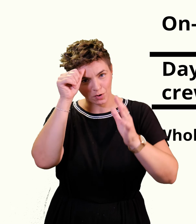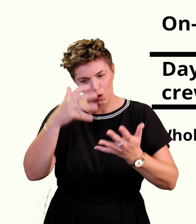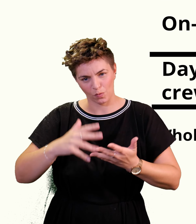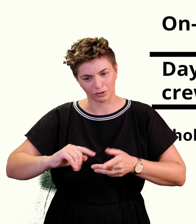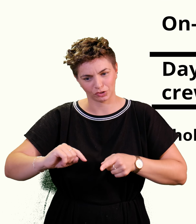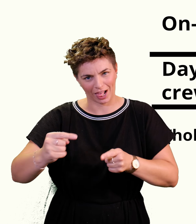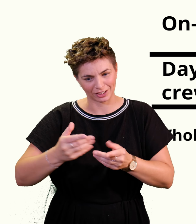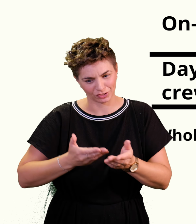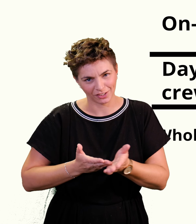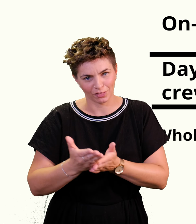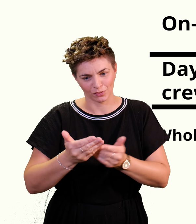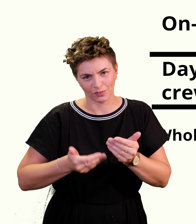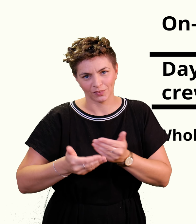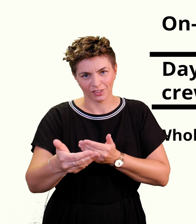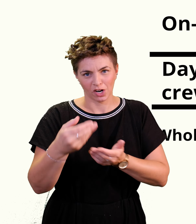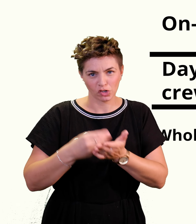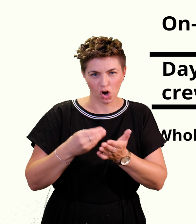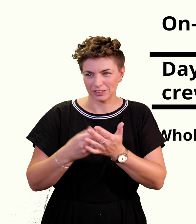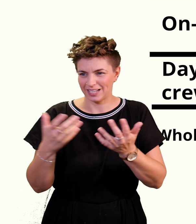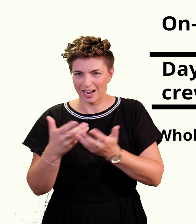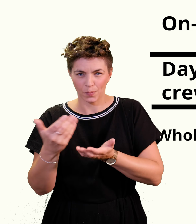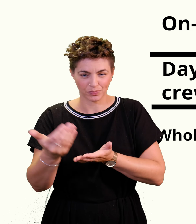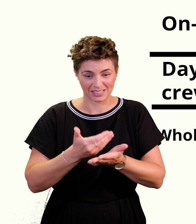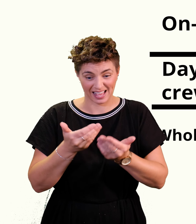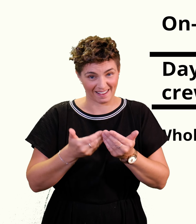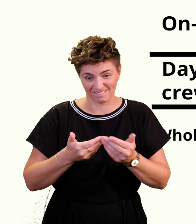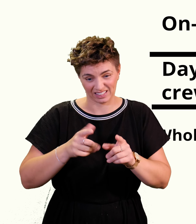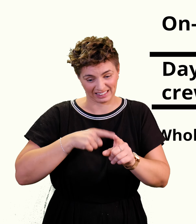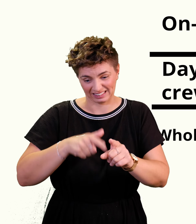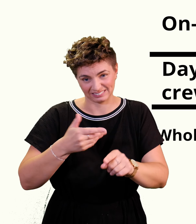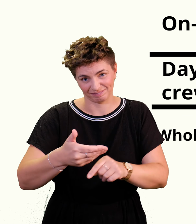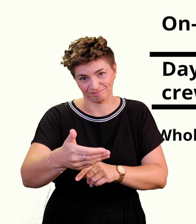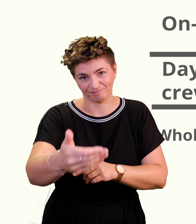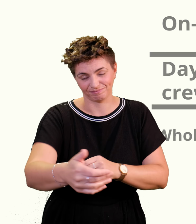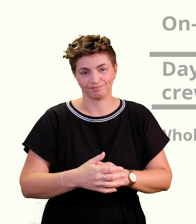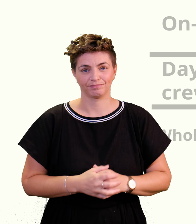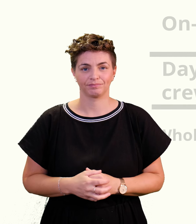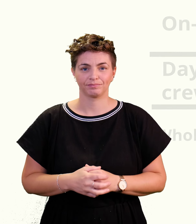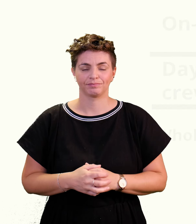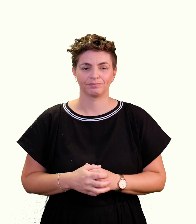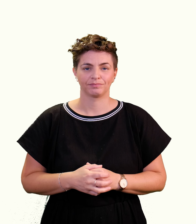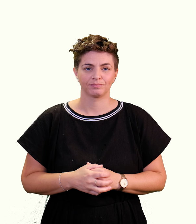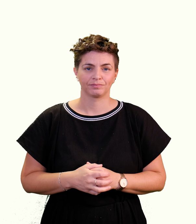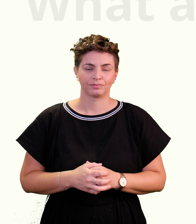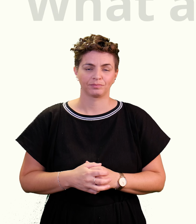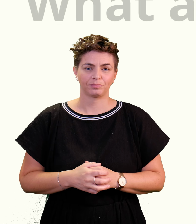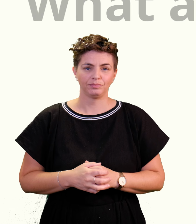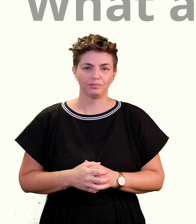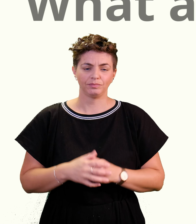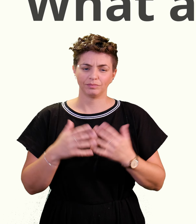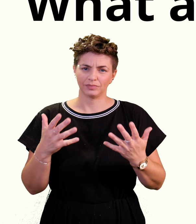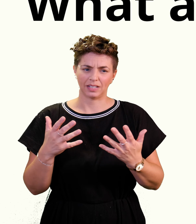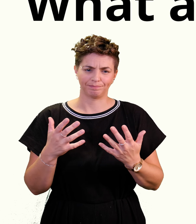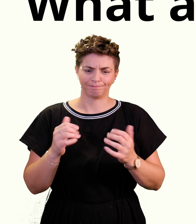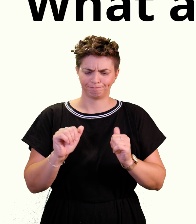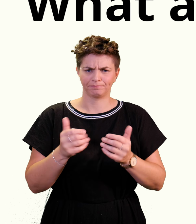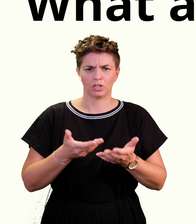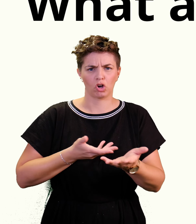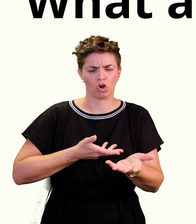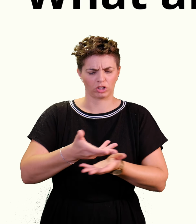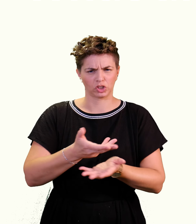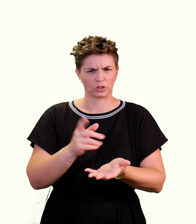we face in terms of the cost that we'll have to save over coming years. So the big question is, what are we asking in this public